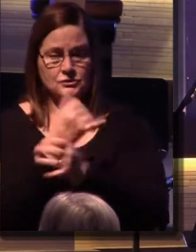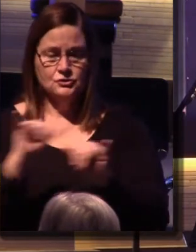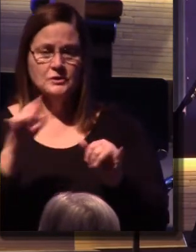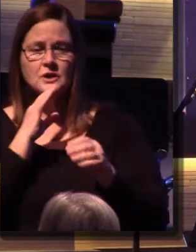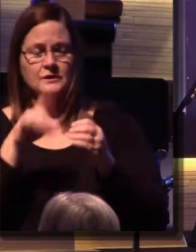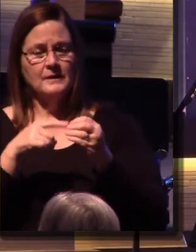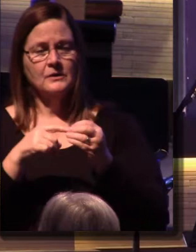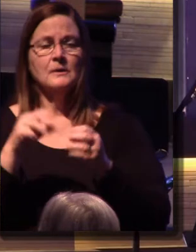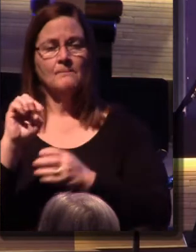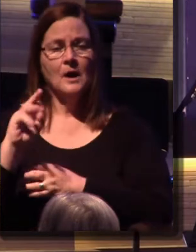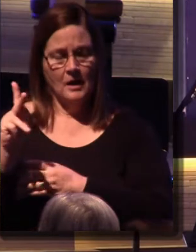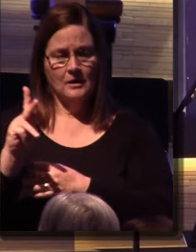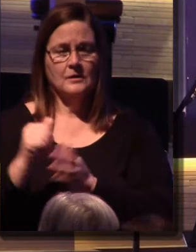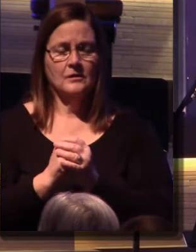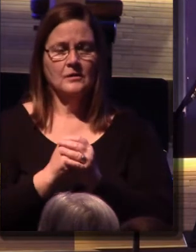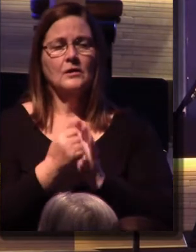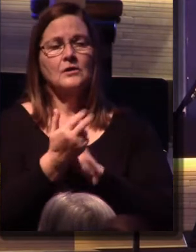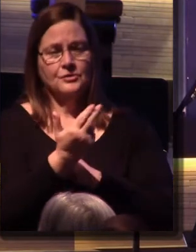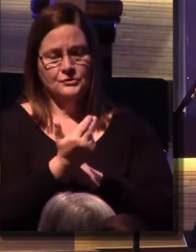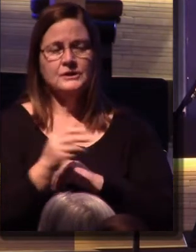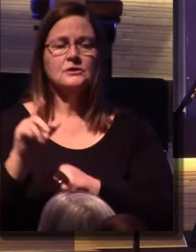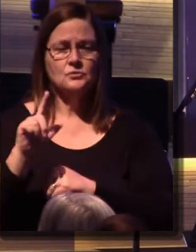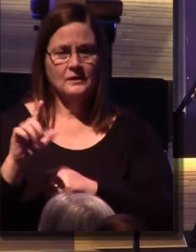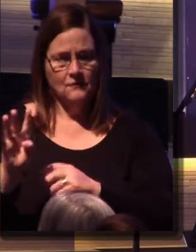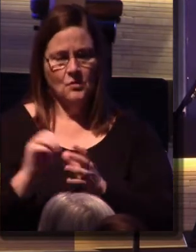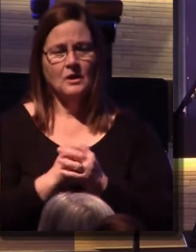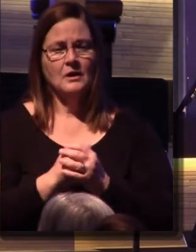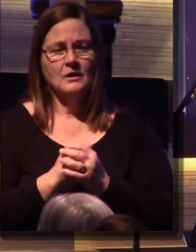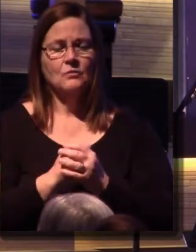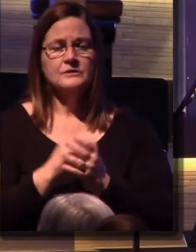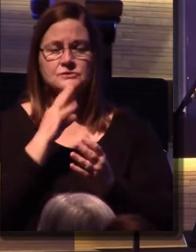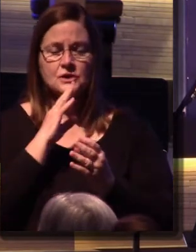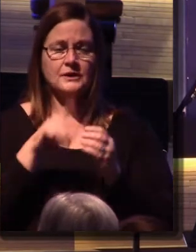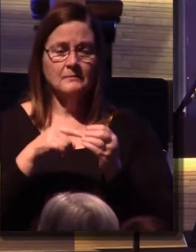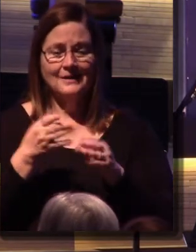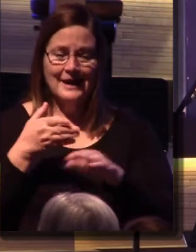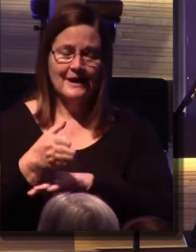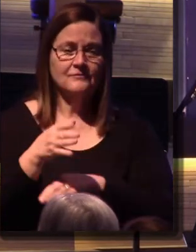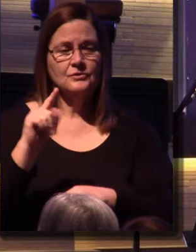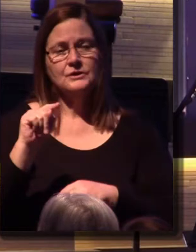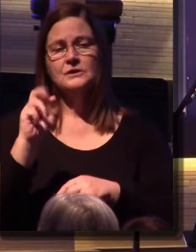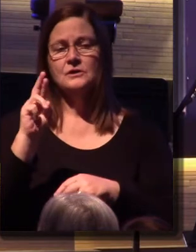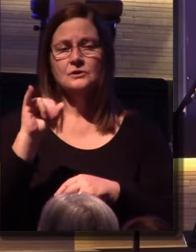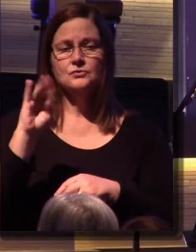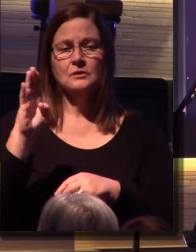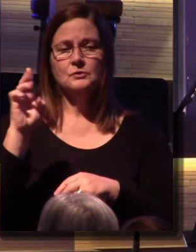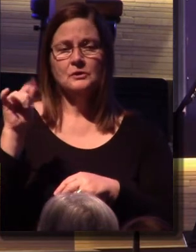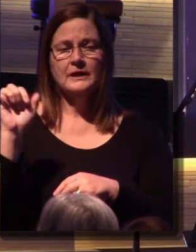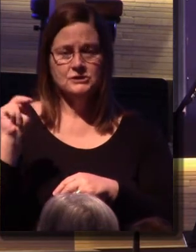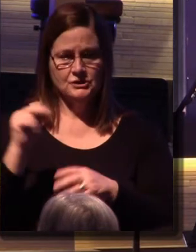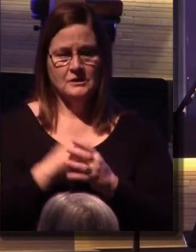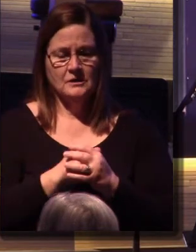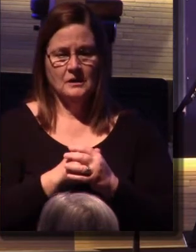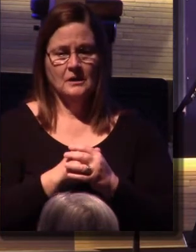Mark chapter 13, verse 24, and in other gospels, where he's talking about after the tribulation and when God will come,